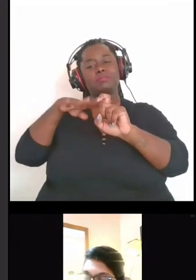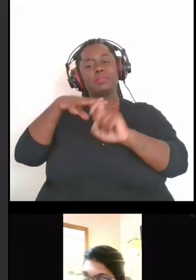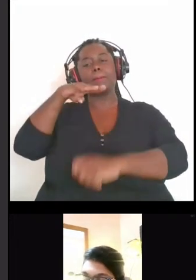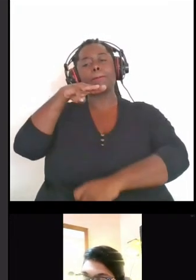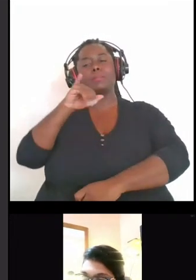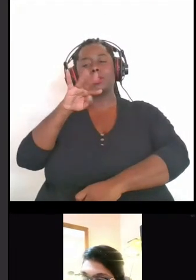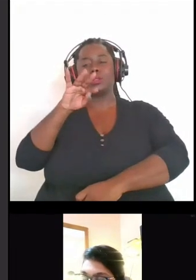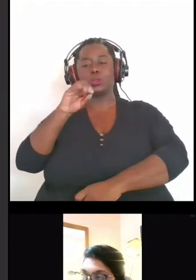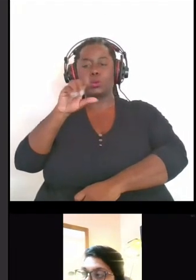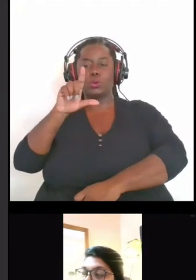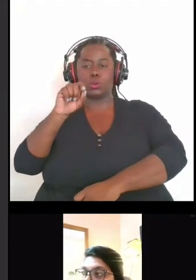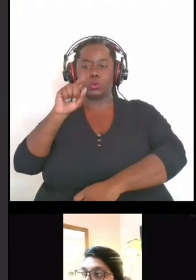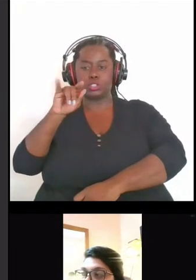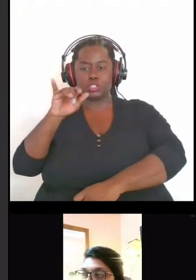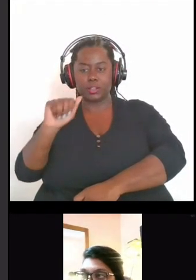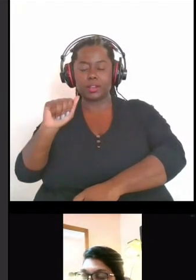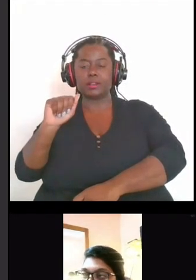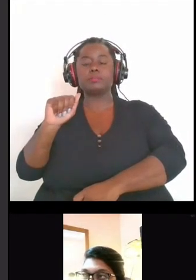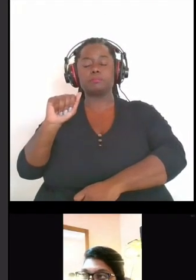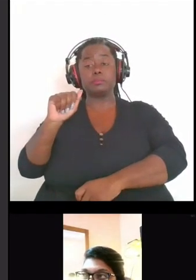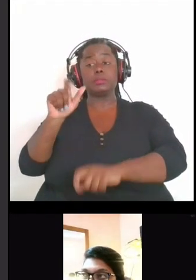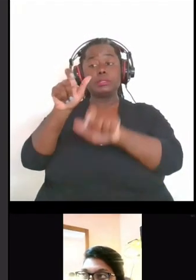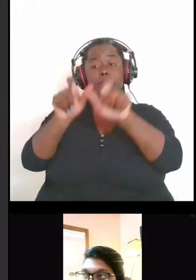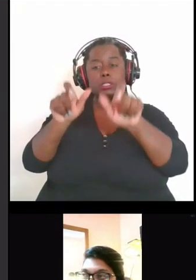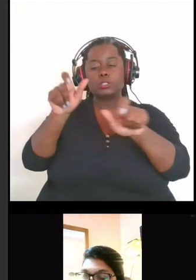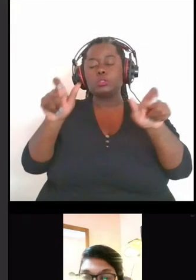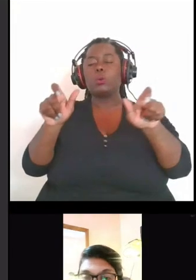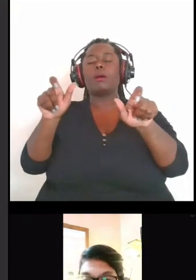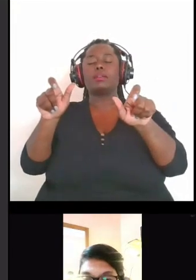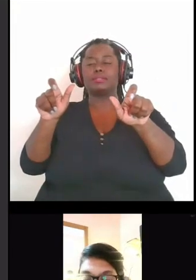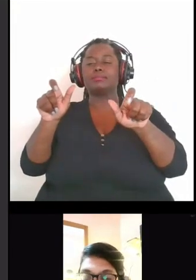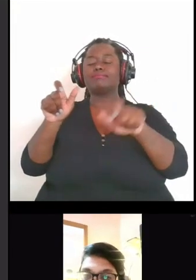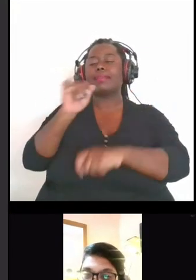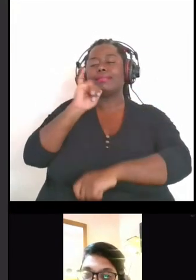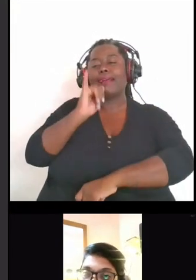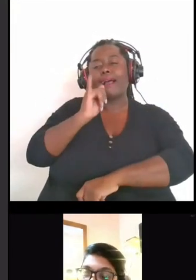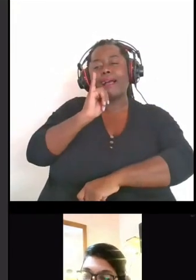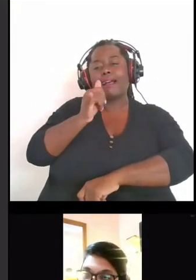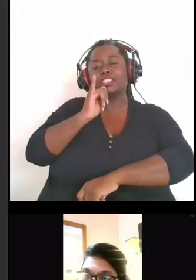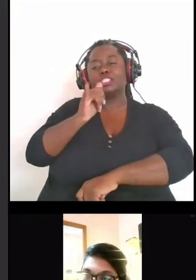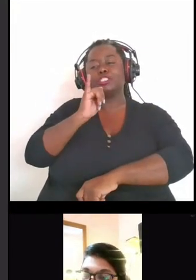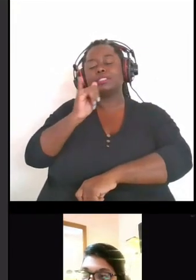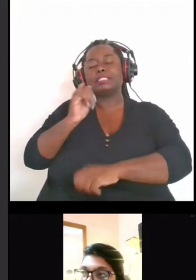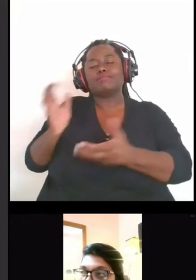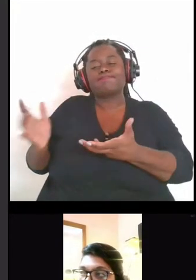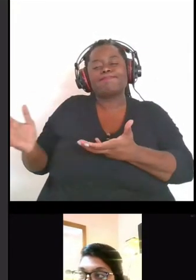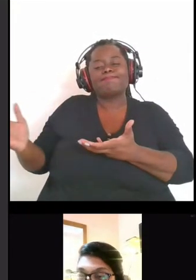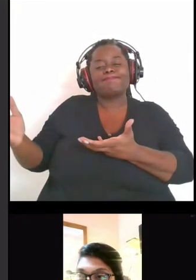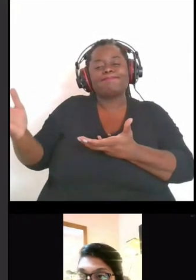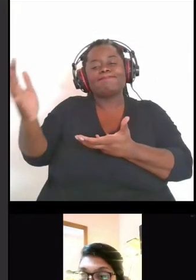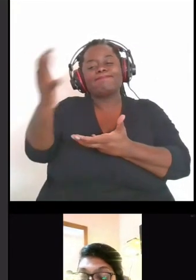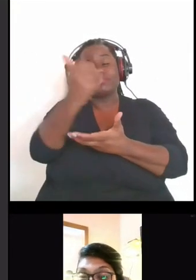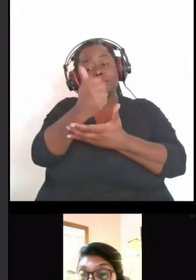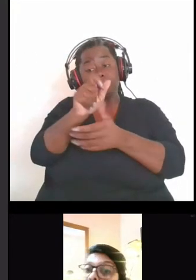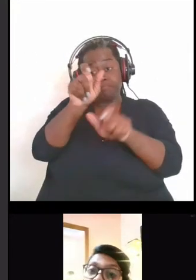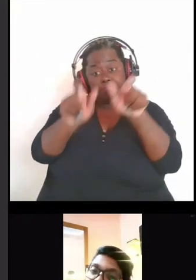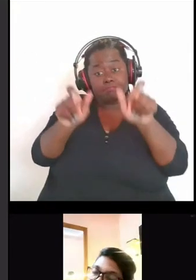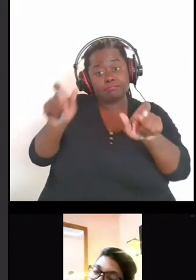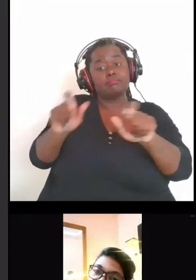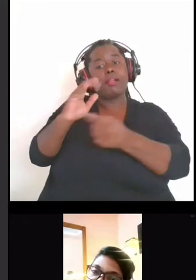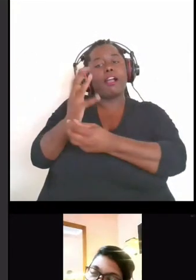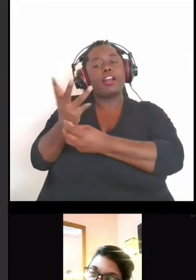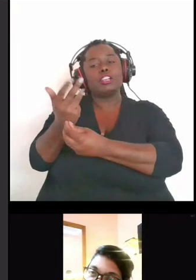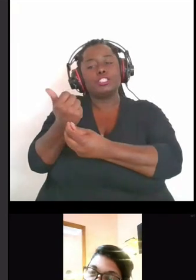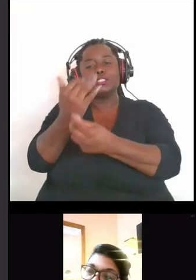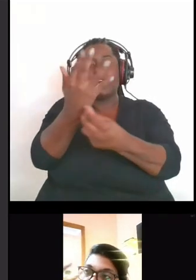narrated To Us by transgender women uh and these stories are about festivals that happen in India about and are